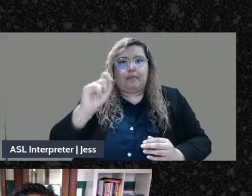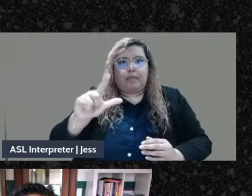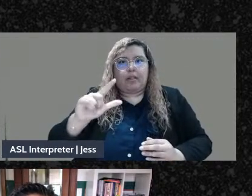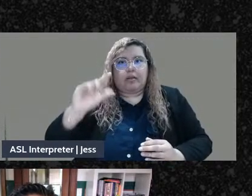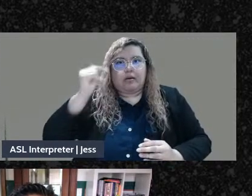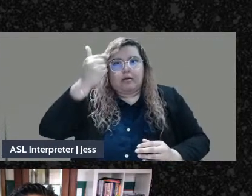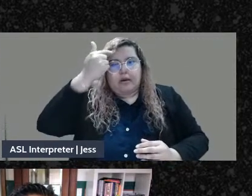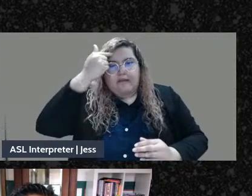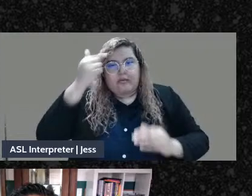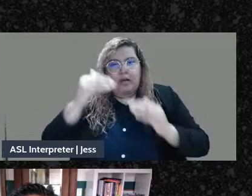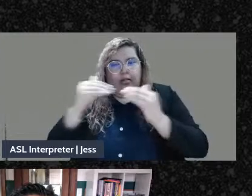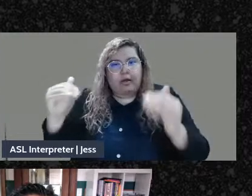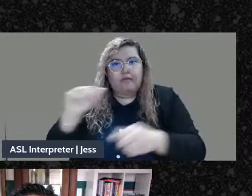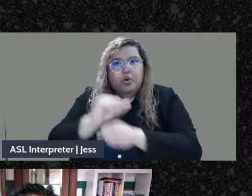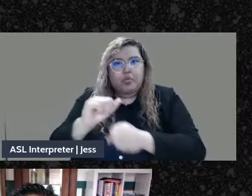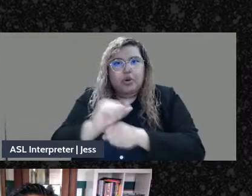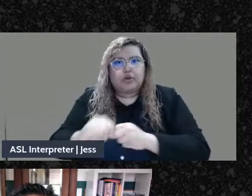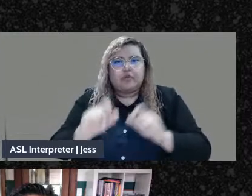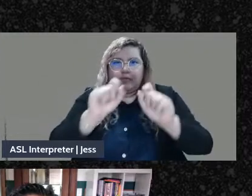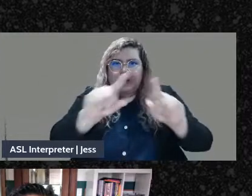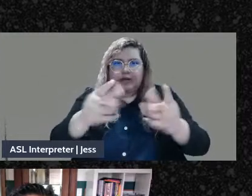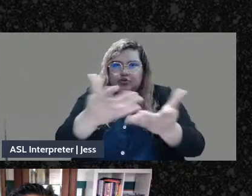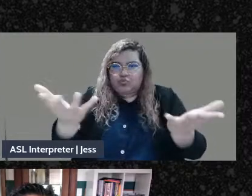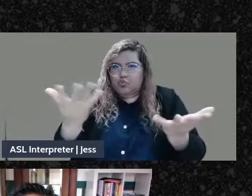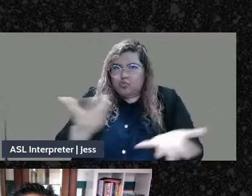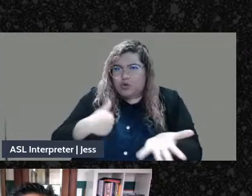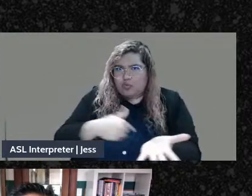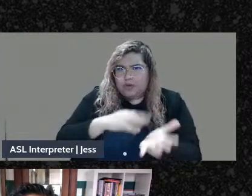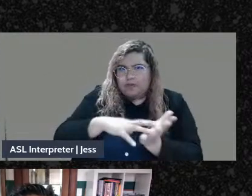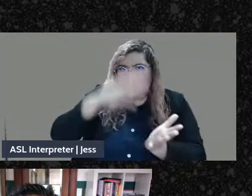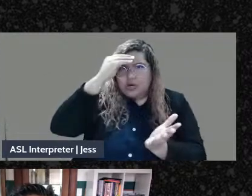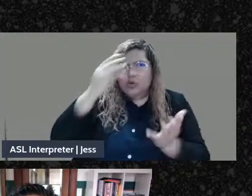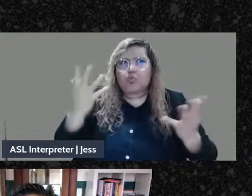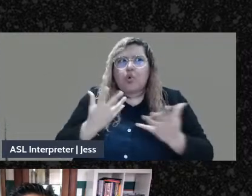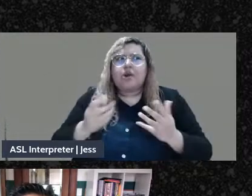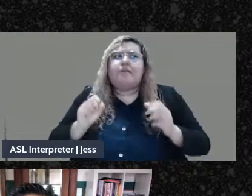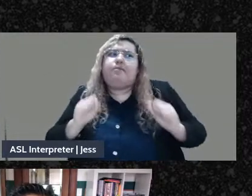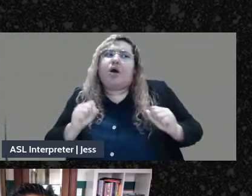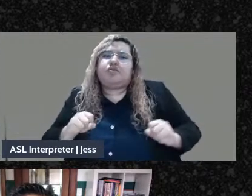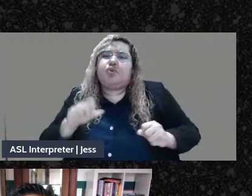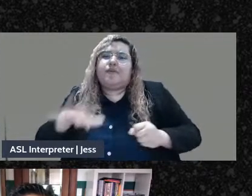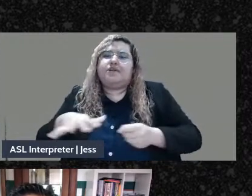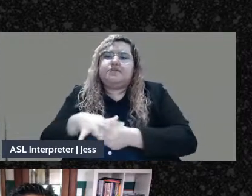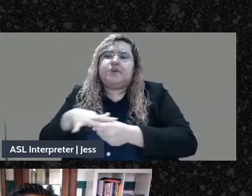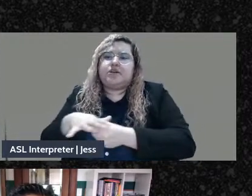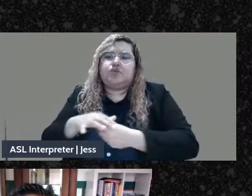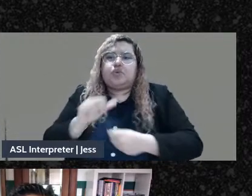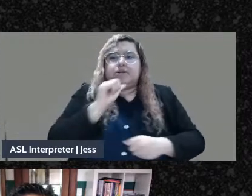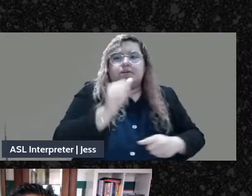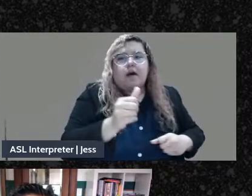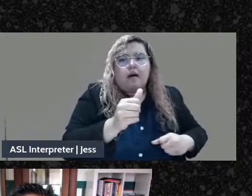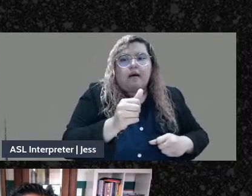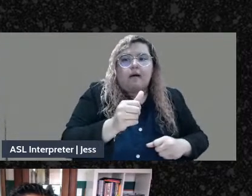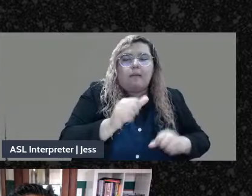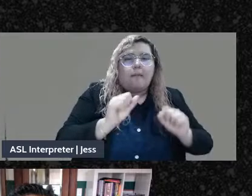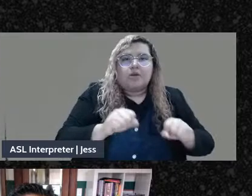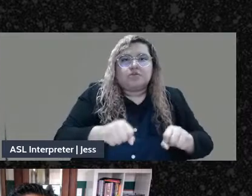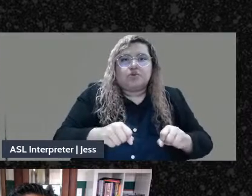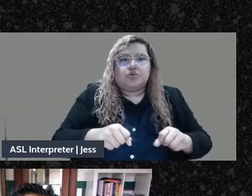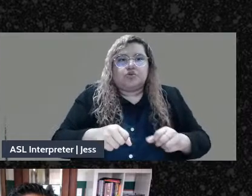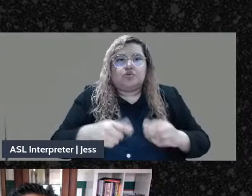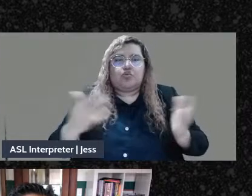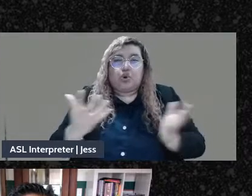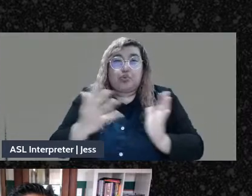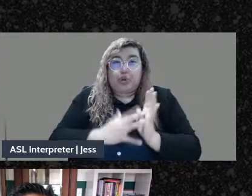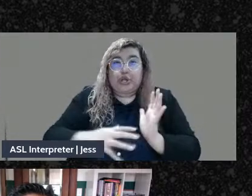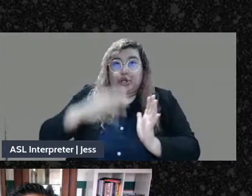of like what we're learning about what can and can't happen in those places, like what we're learning about the nature of how